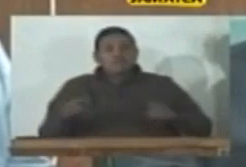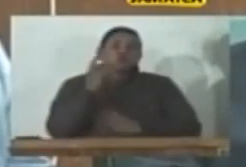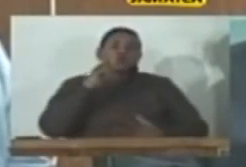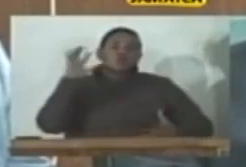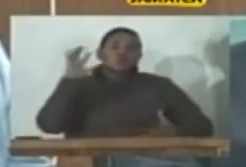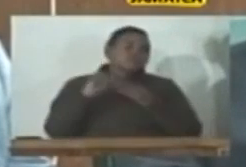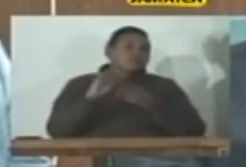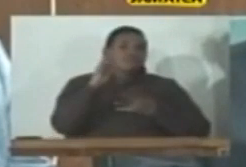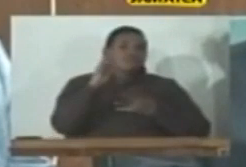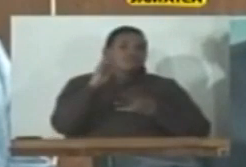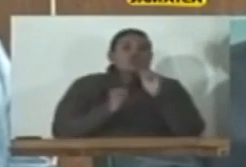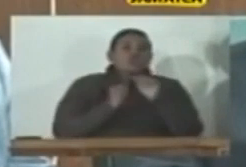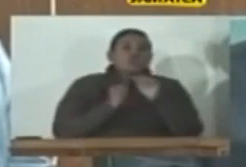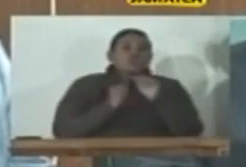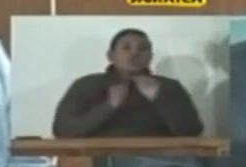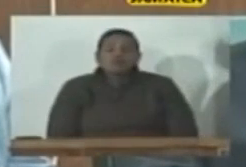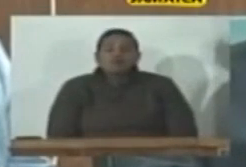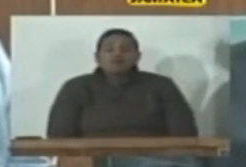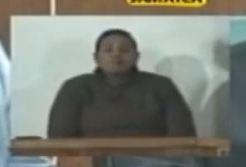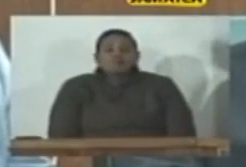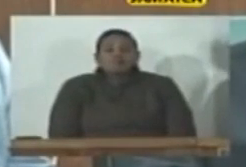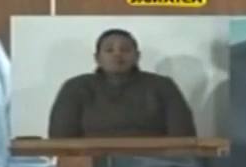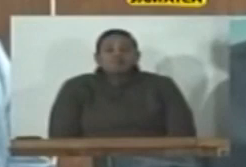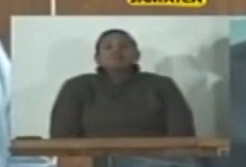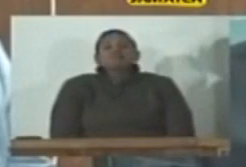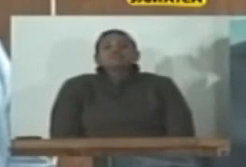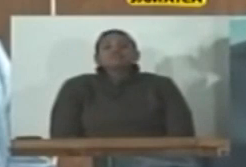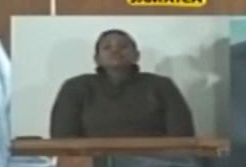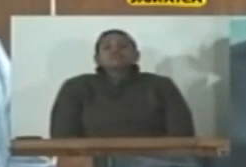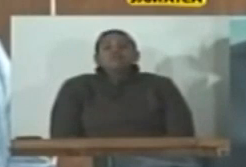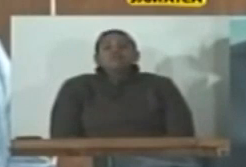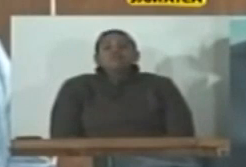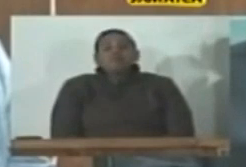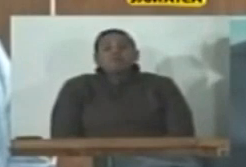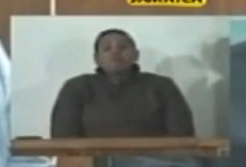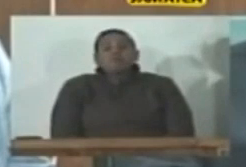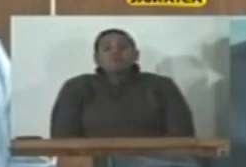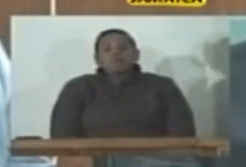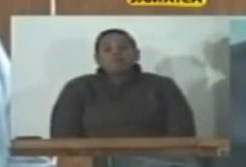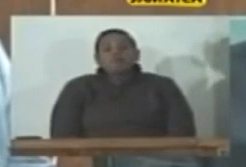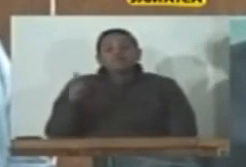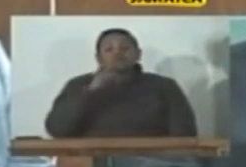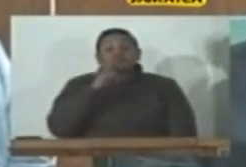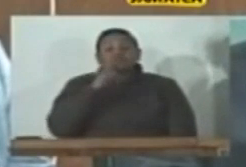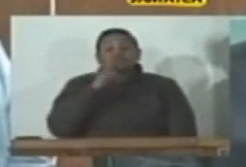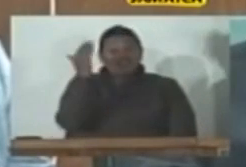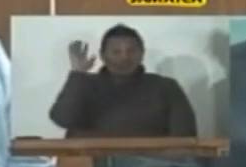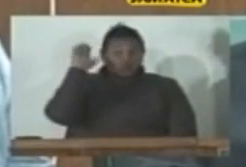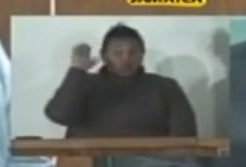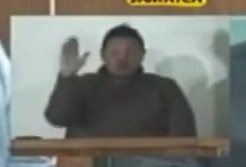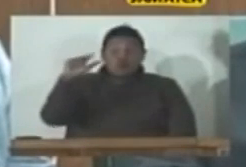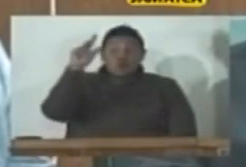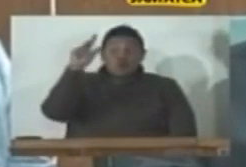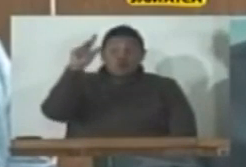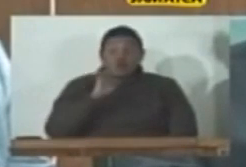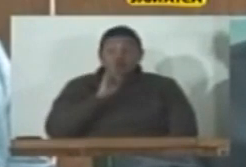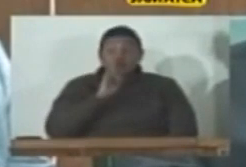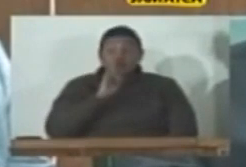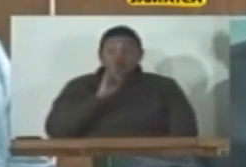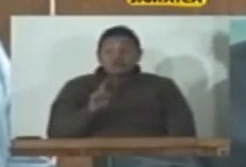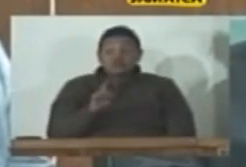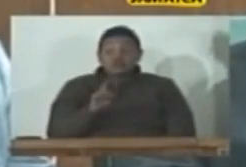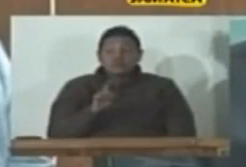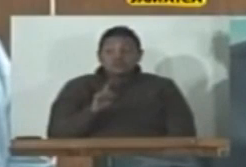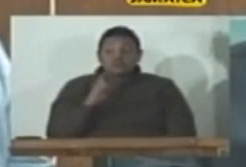15 consecutive quarters of positive growth, it would be nice of you to mention that several of these